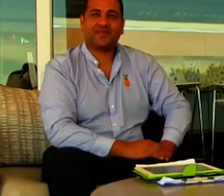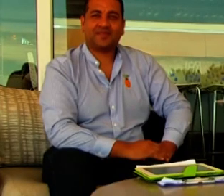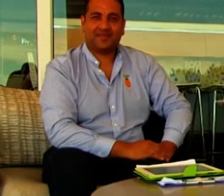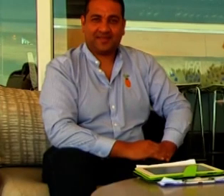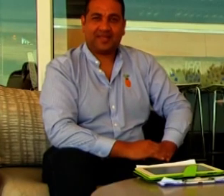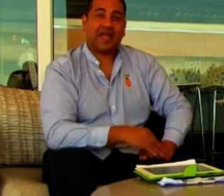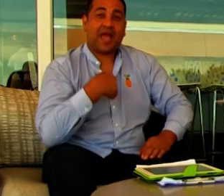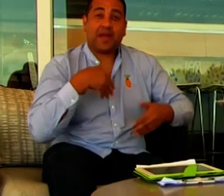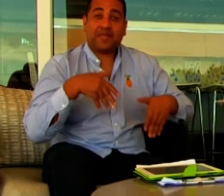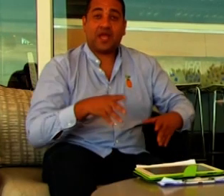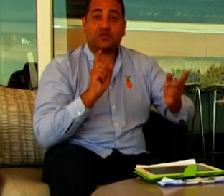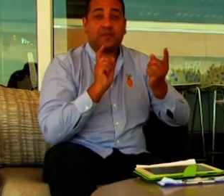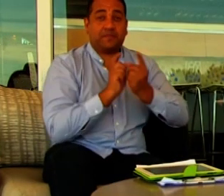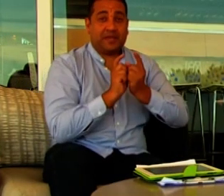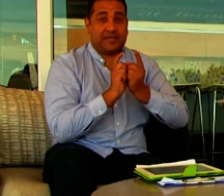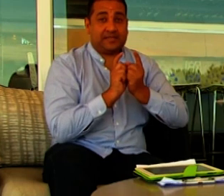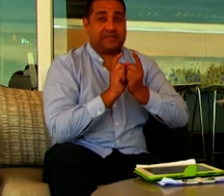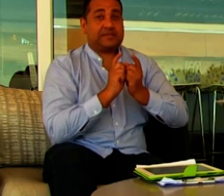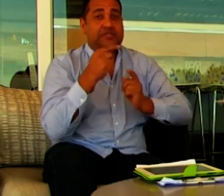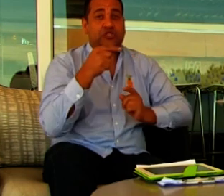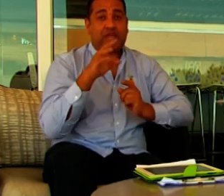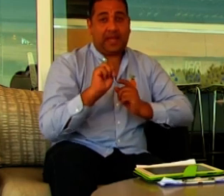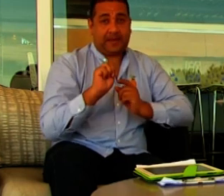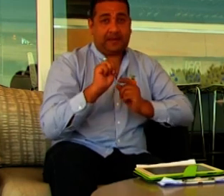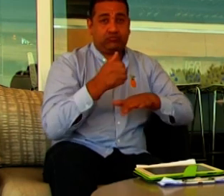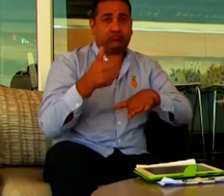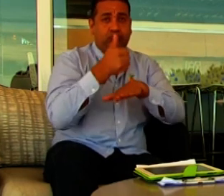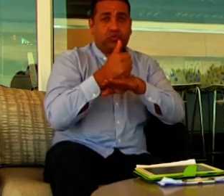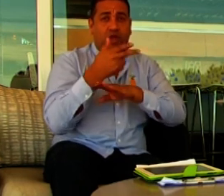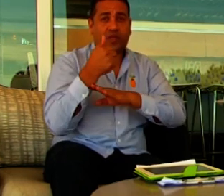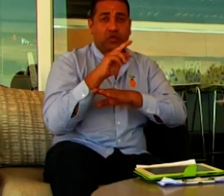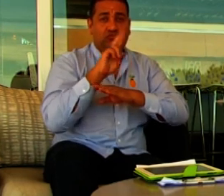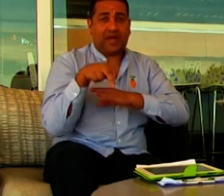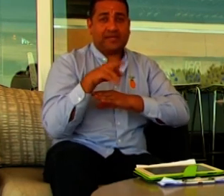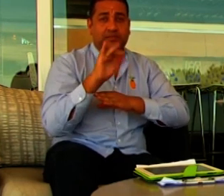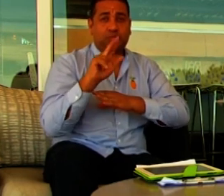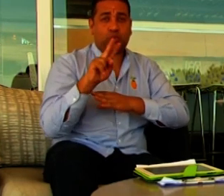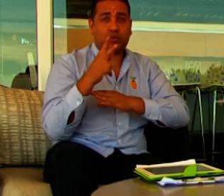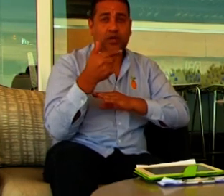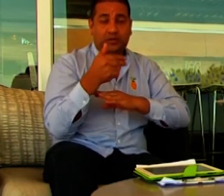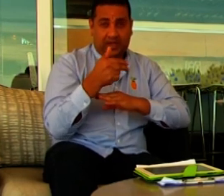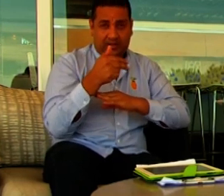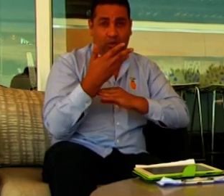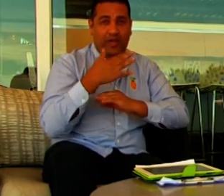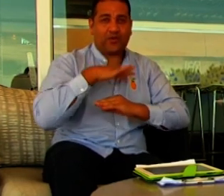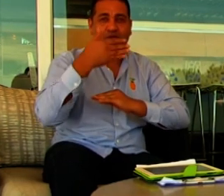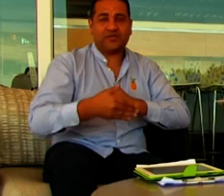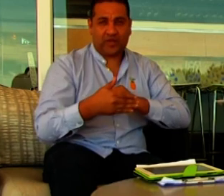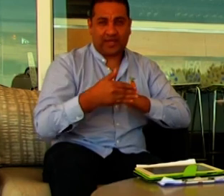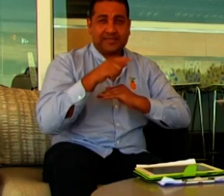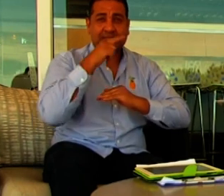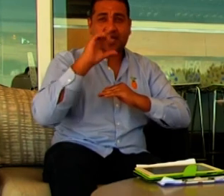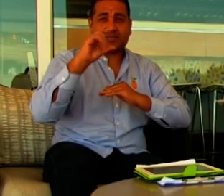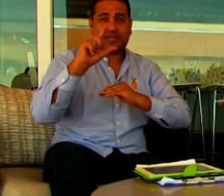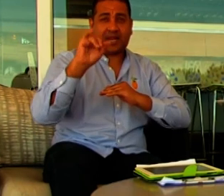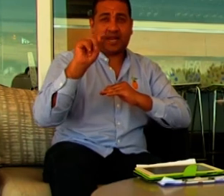I'm here meeting with the general manager of the Radisson Blue Hotel in the Waterfront. His name is